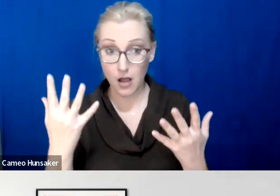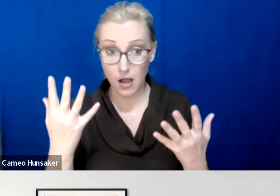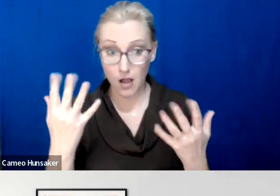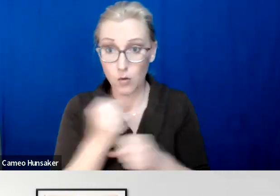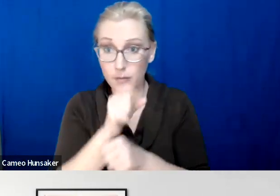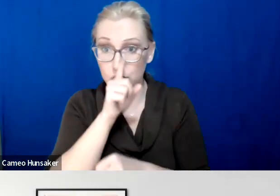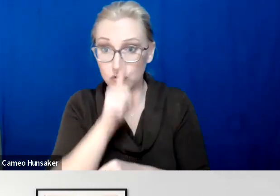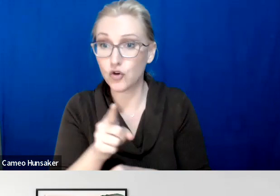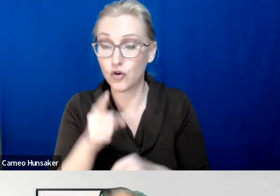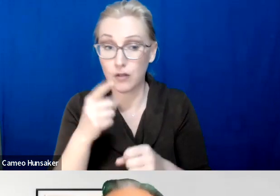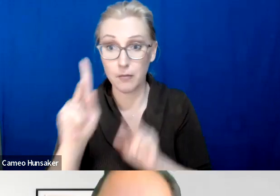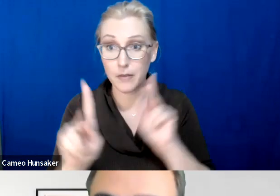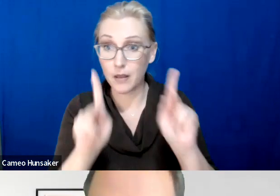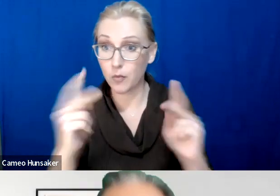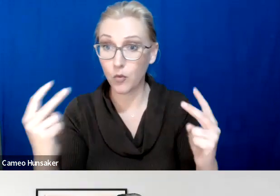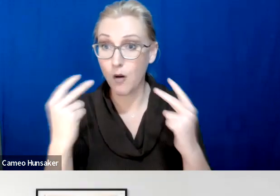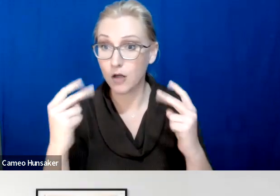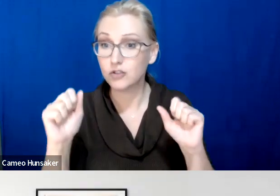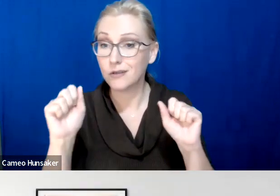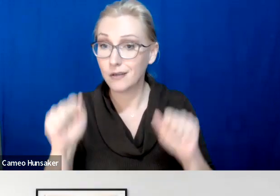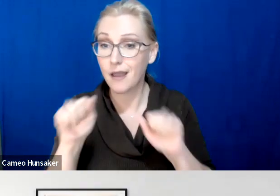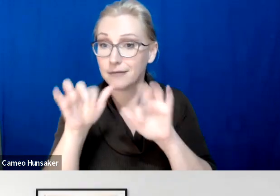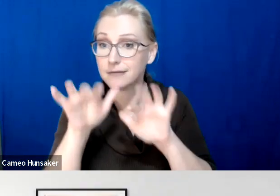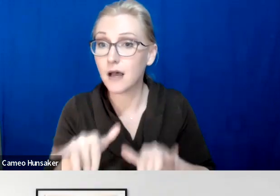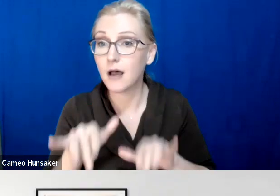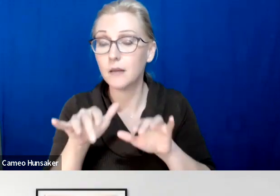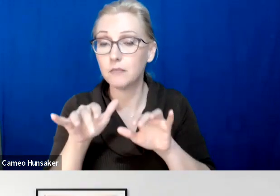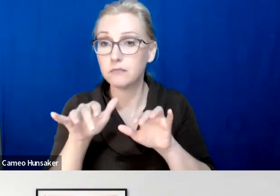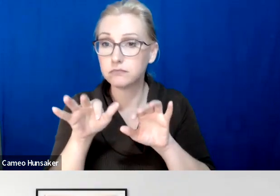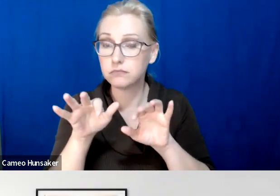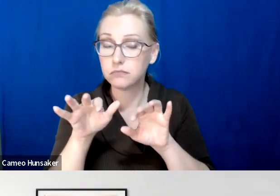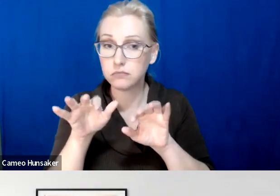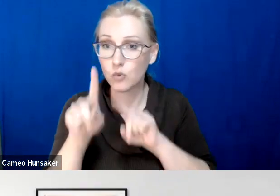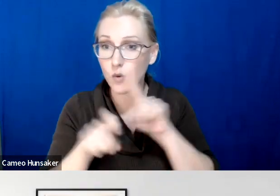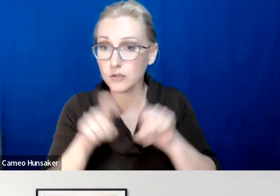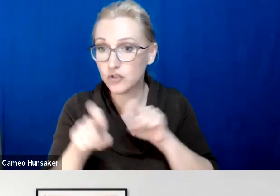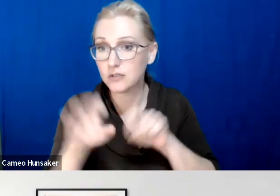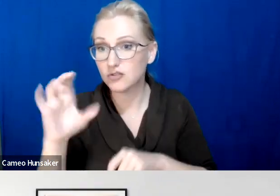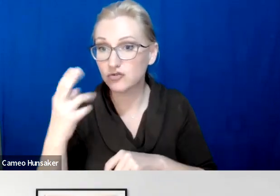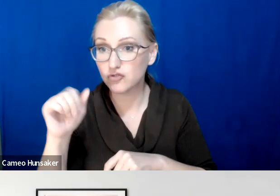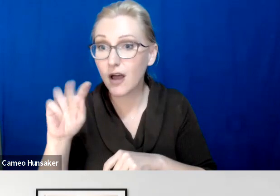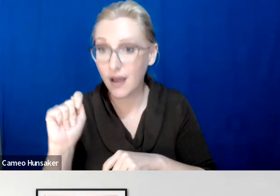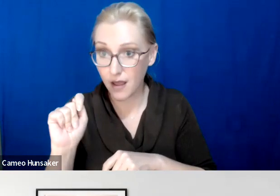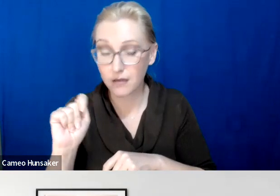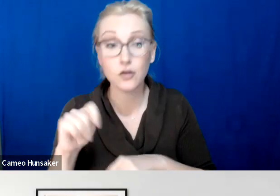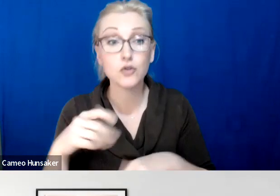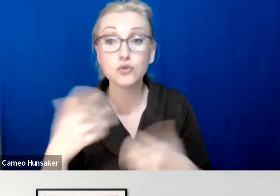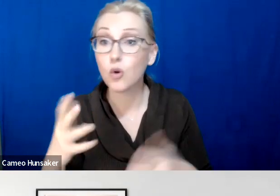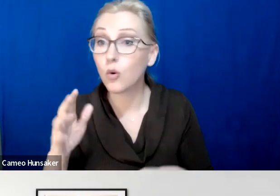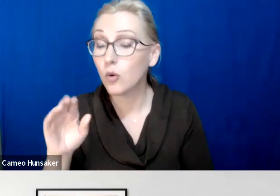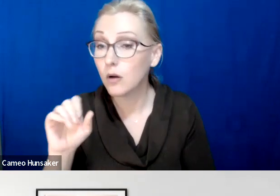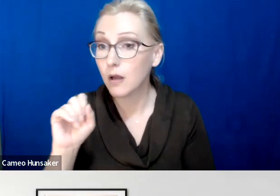for our participants to ask questions. So if you have